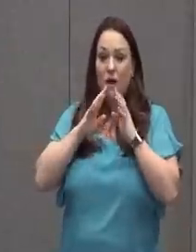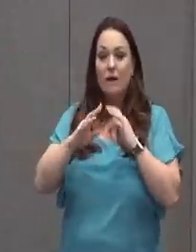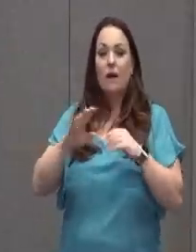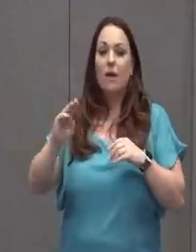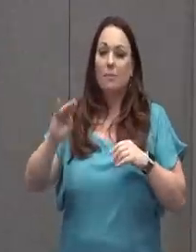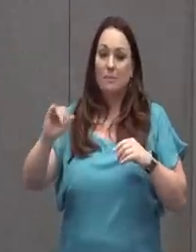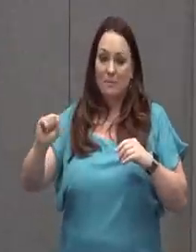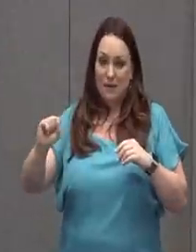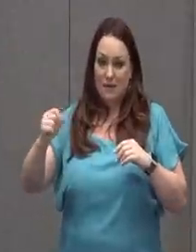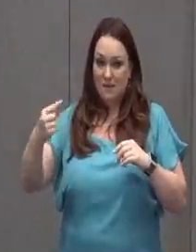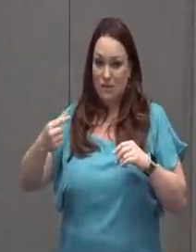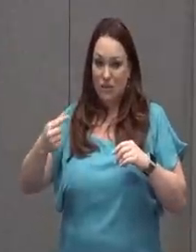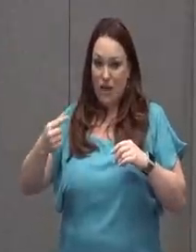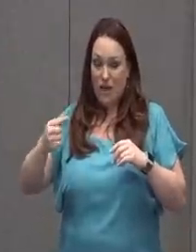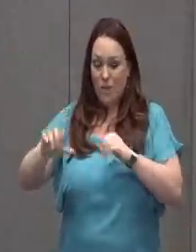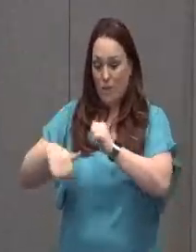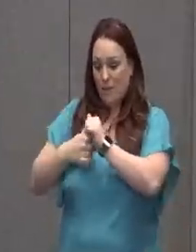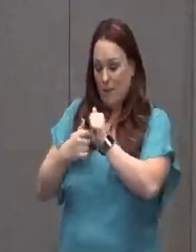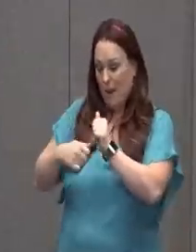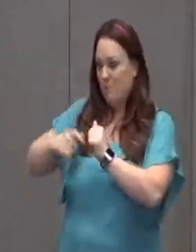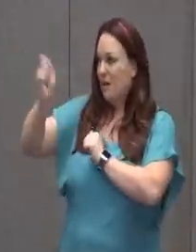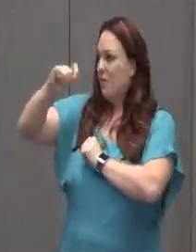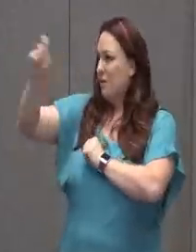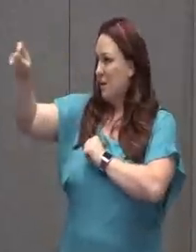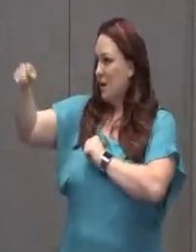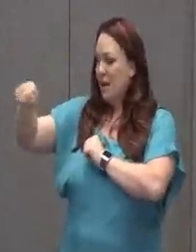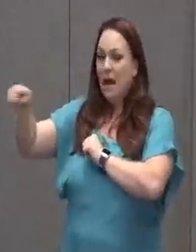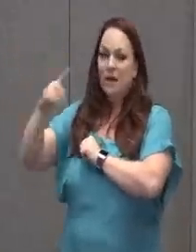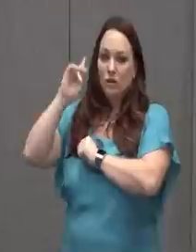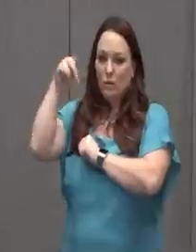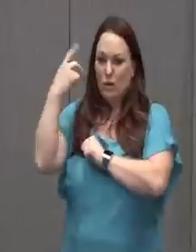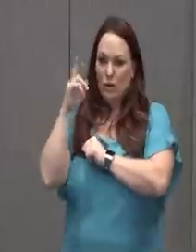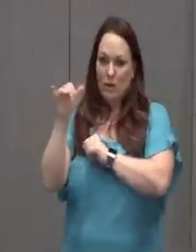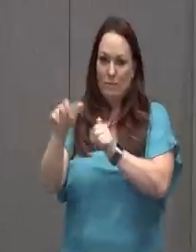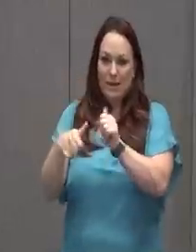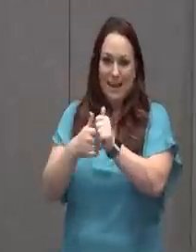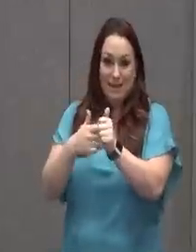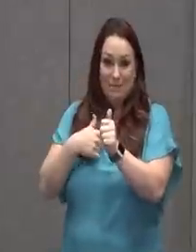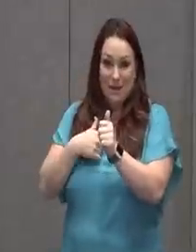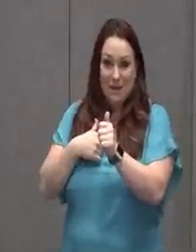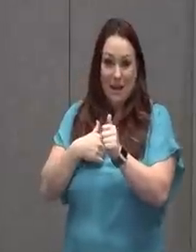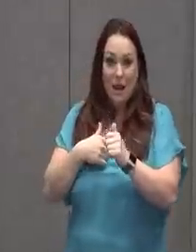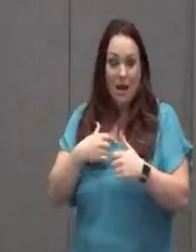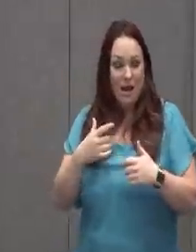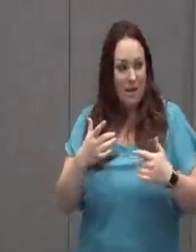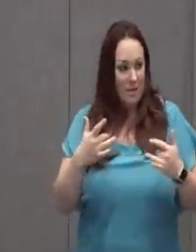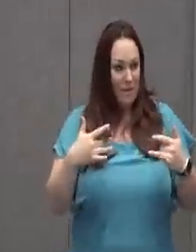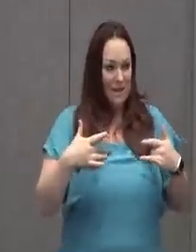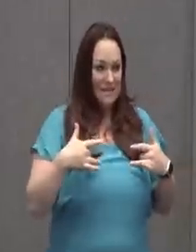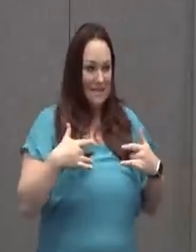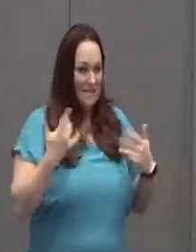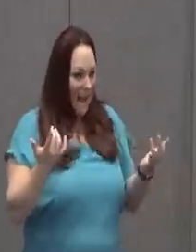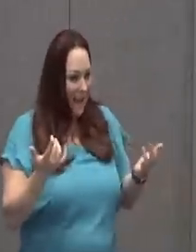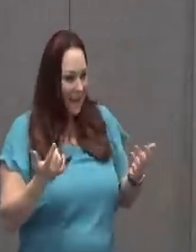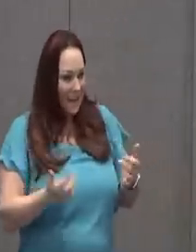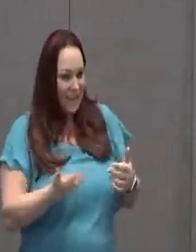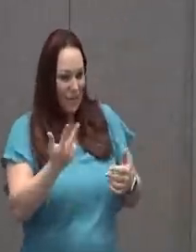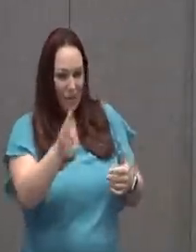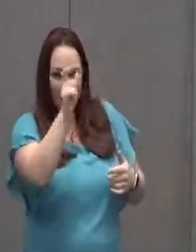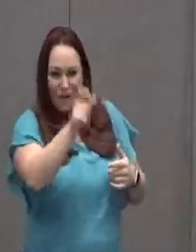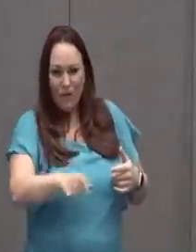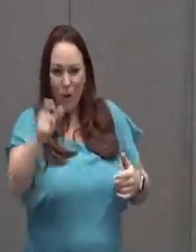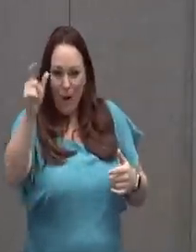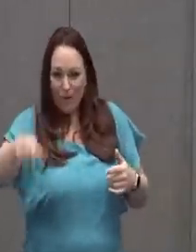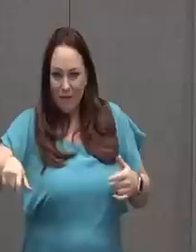that's what your three column notes are going to look like. I am super excited. Three column notes? I think we've got big boys